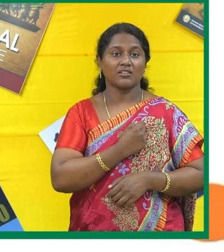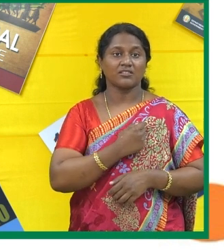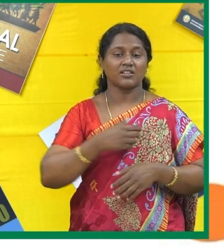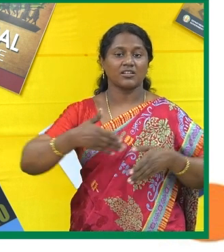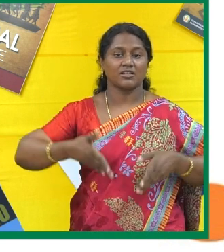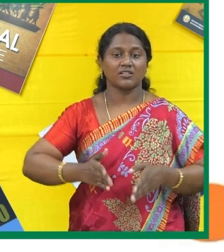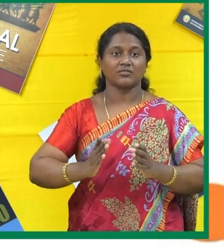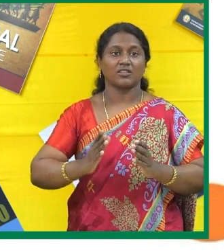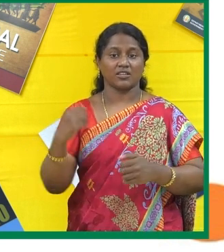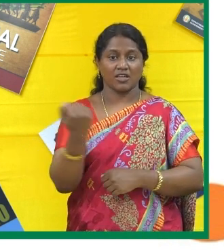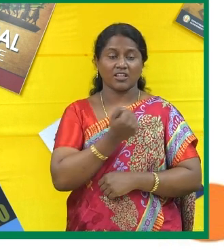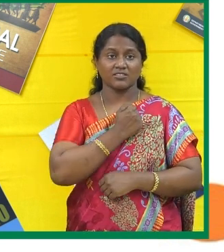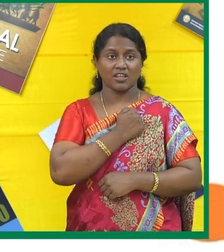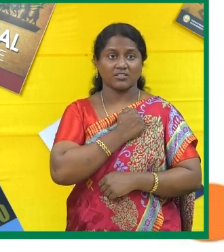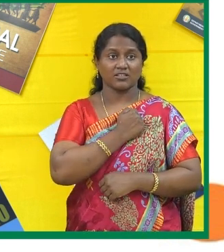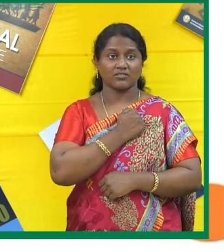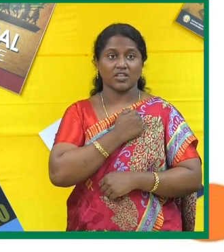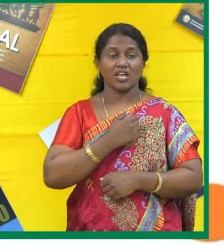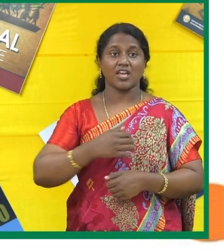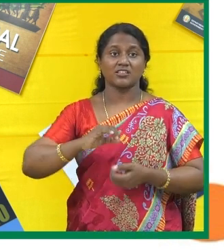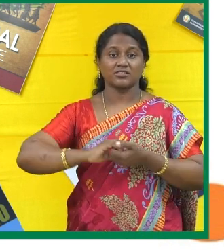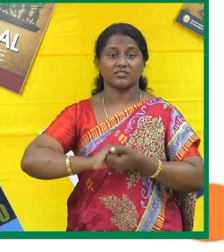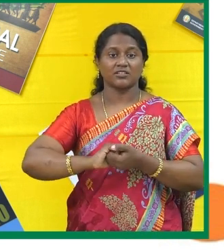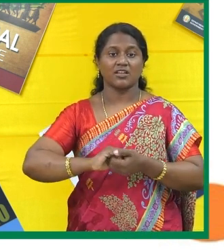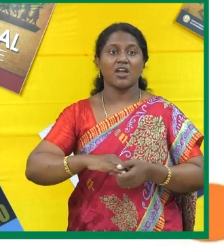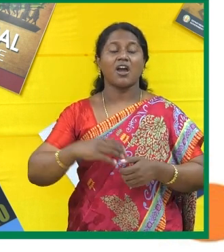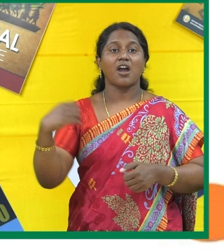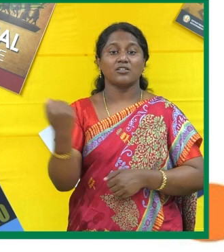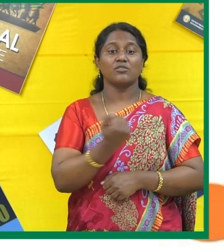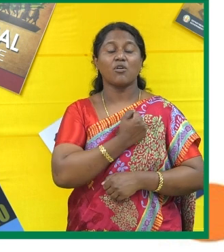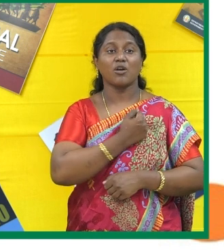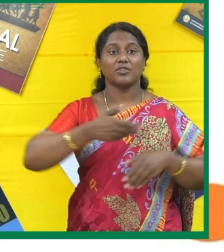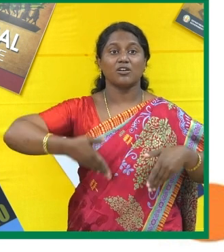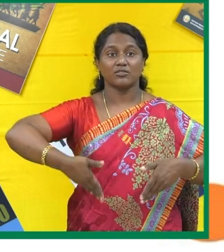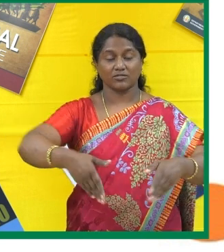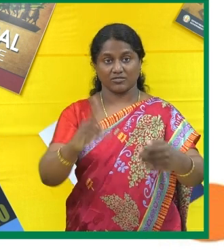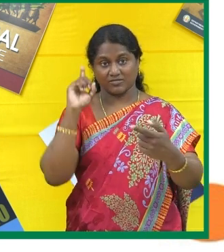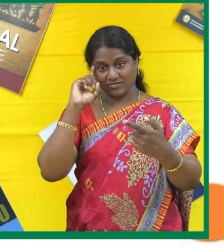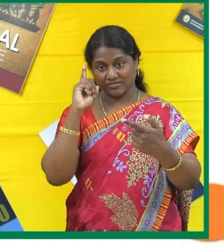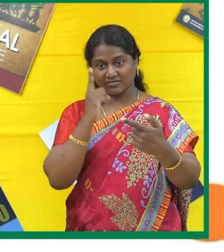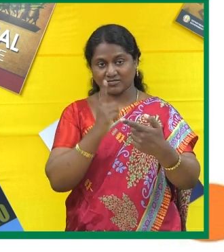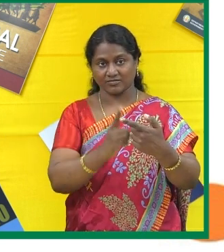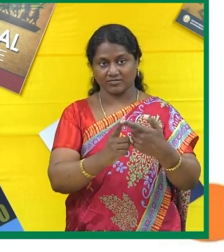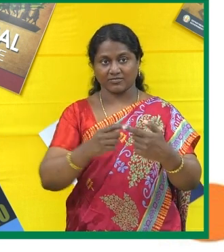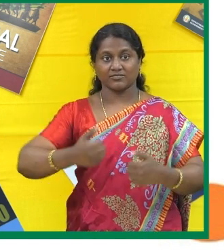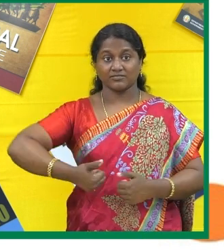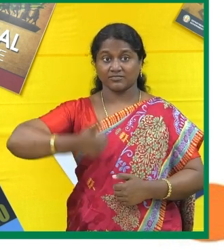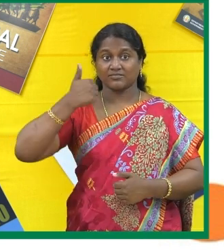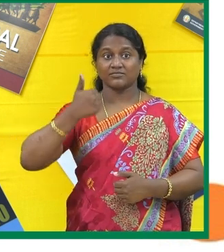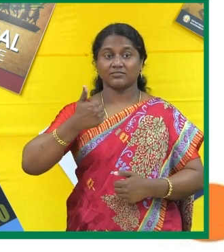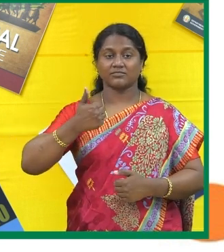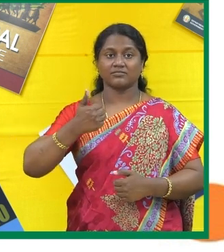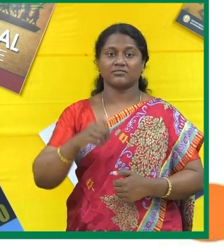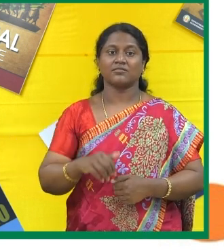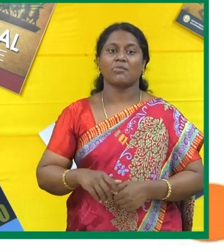will keep the courage of the guest and hope the roads lost and will be the